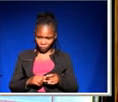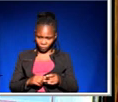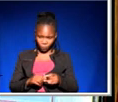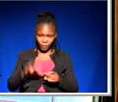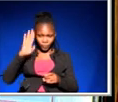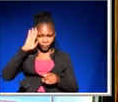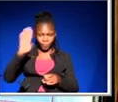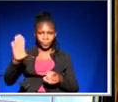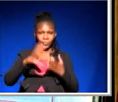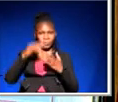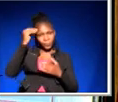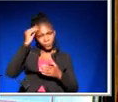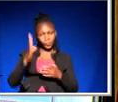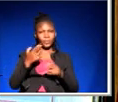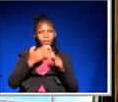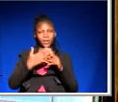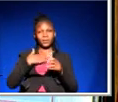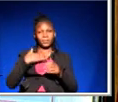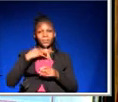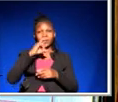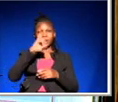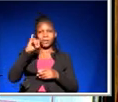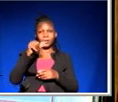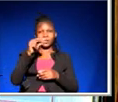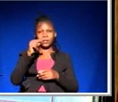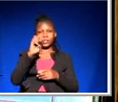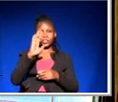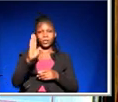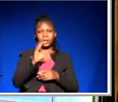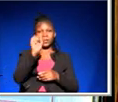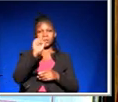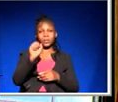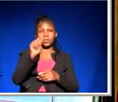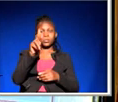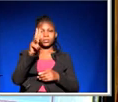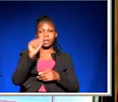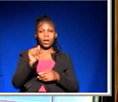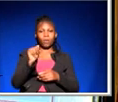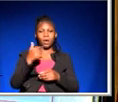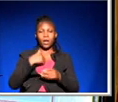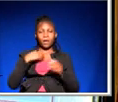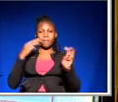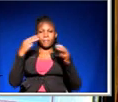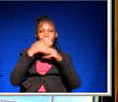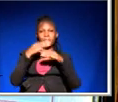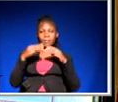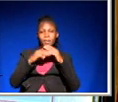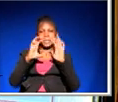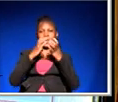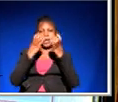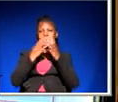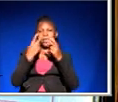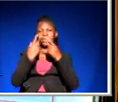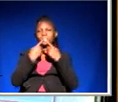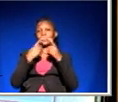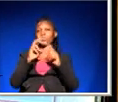Hello, Lana. My name is Jane Sakwa. I will present a mathematics lesson, Form 2.